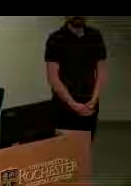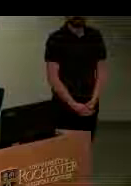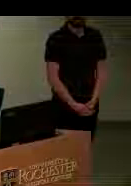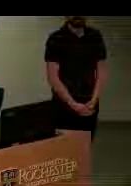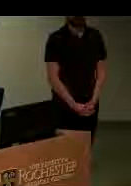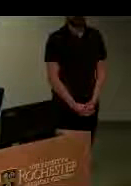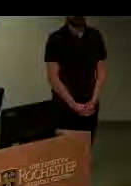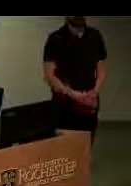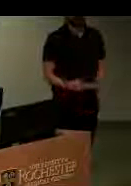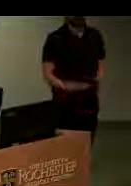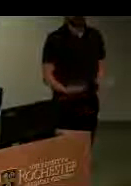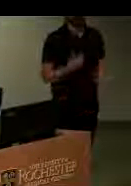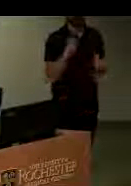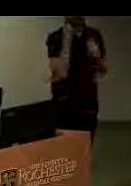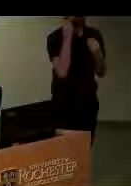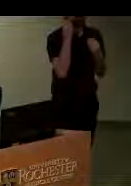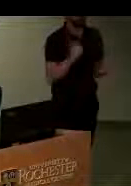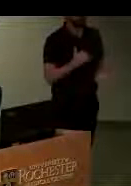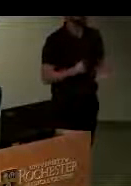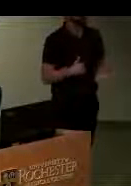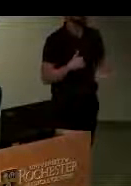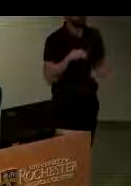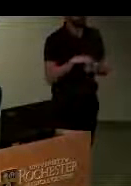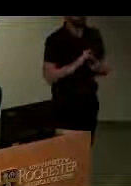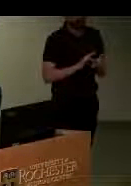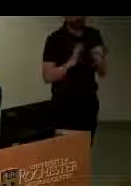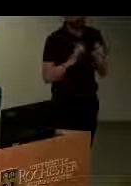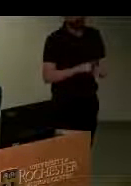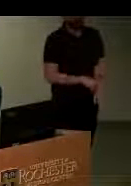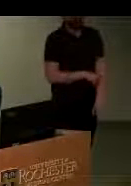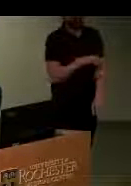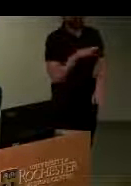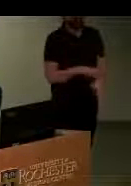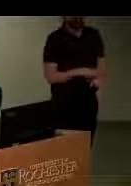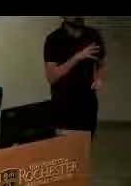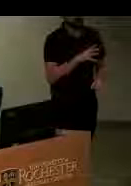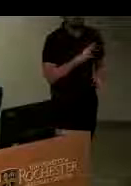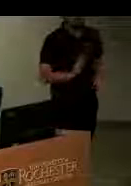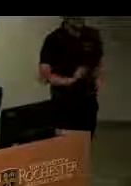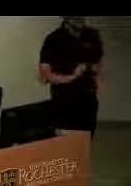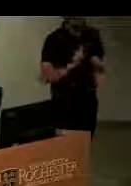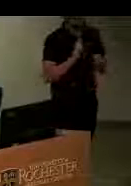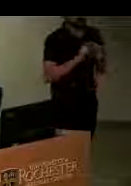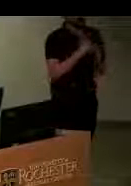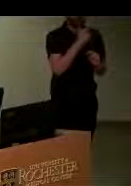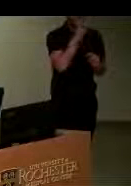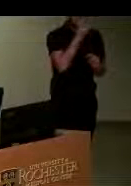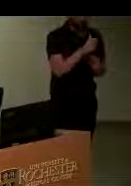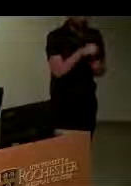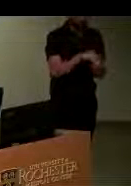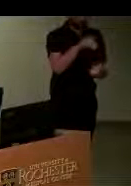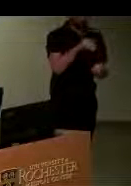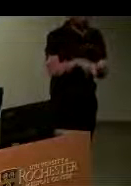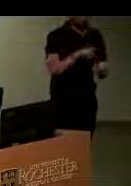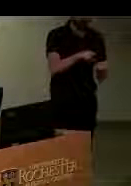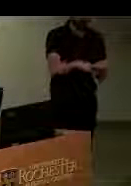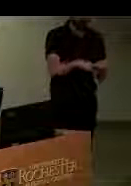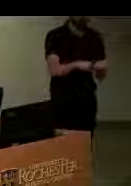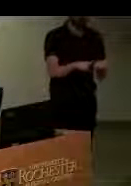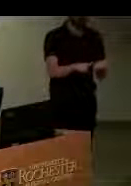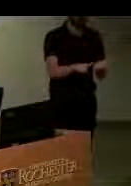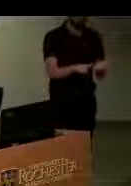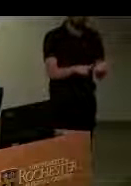I said to myself, I've been in medical education a long time, but watching students do things that are